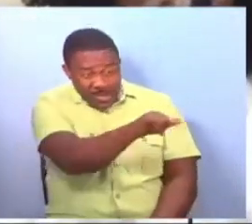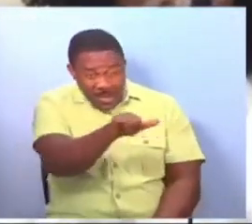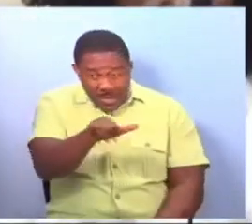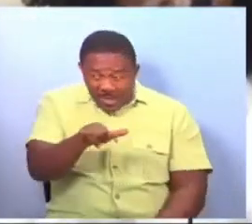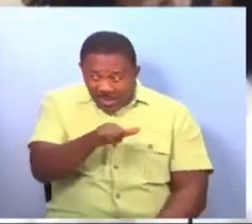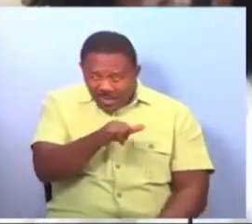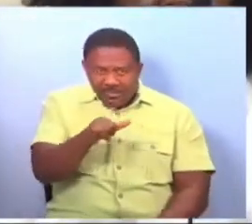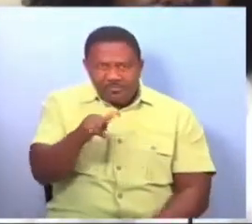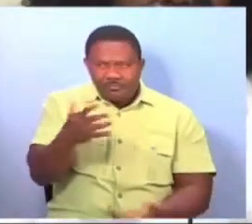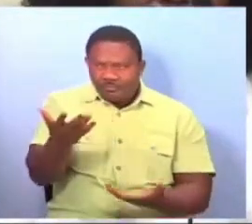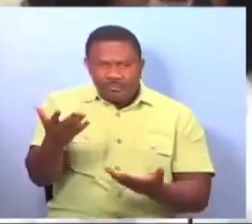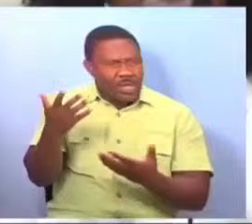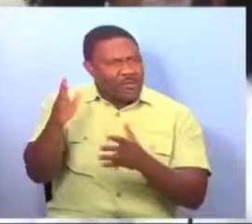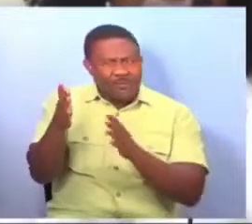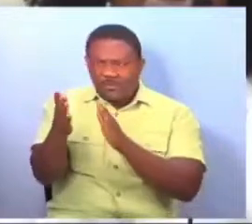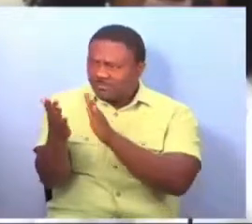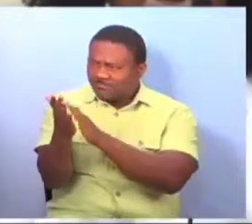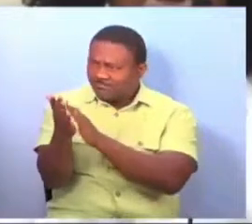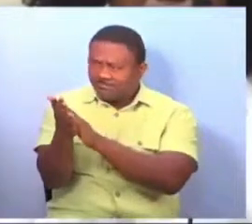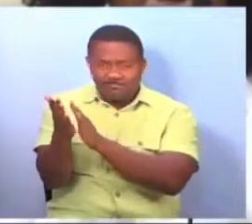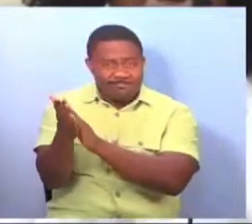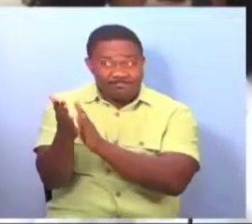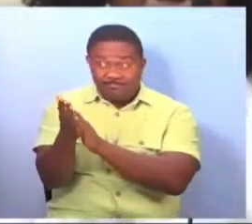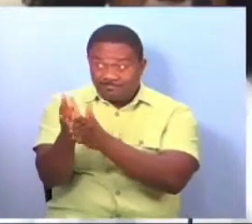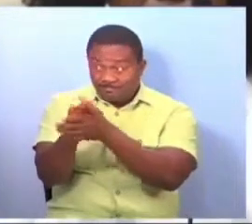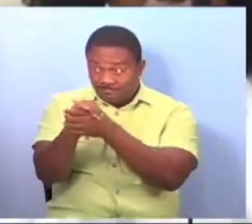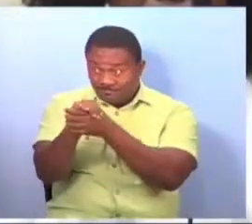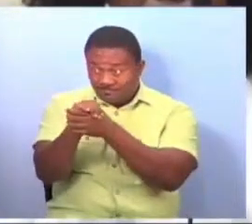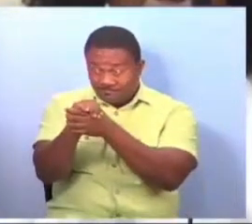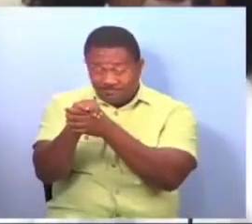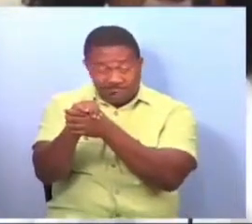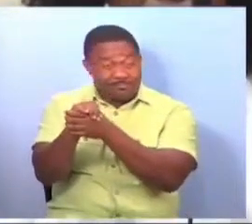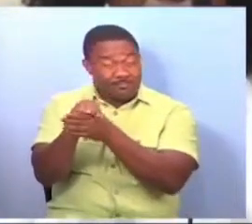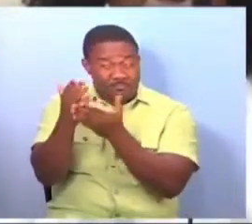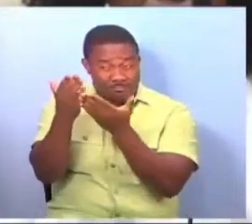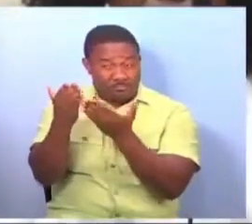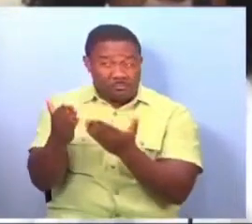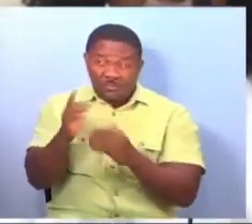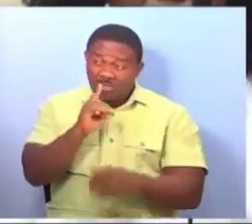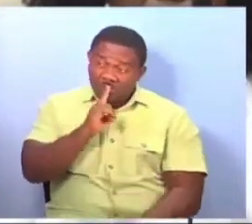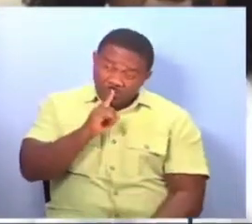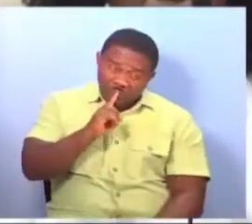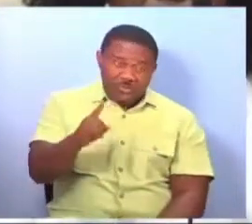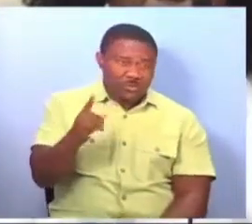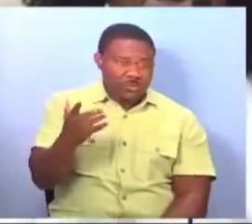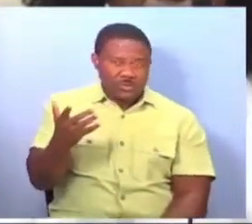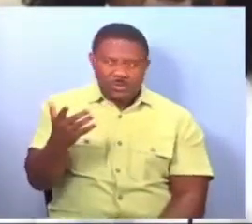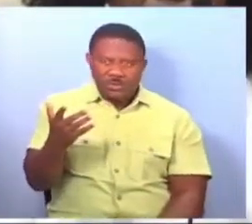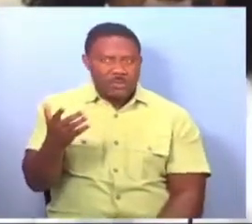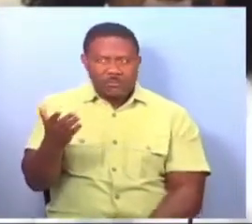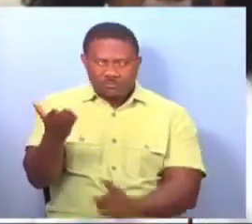members of Parliament who have spoken highly about Dr. Emmanuel Mafo to say that, indeed, here is a